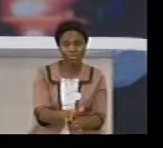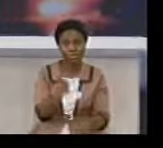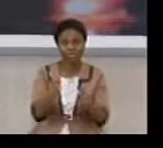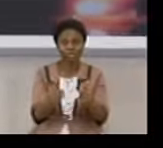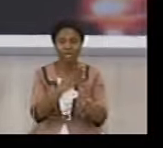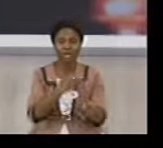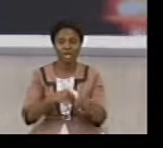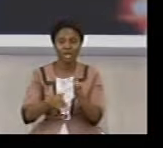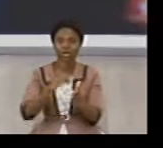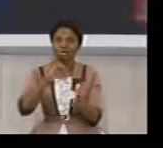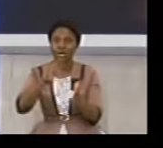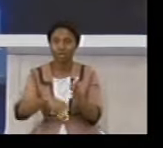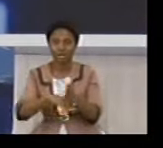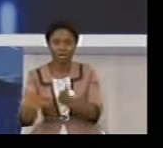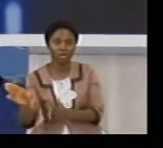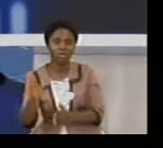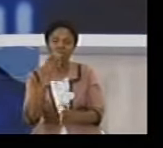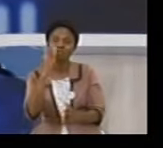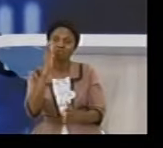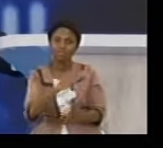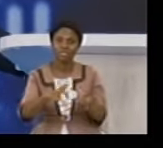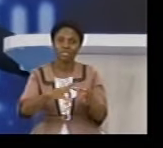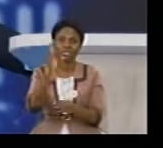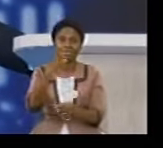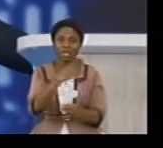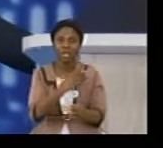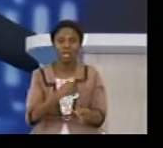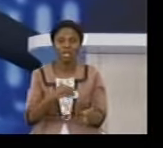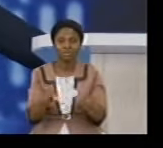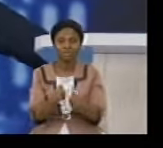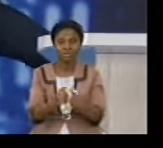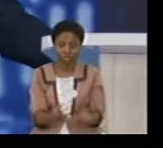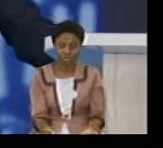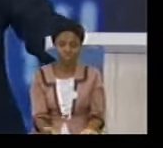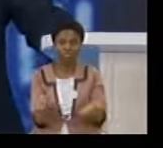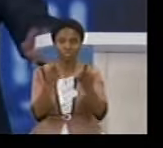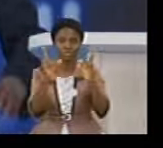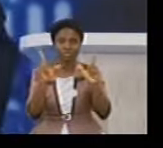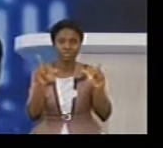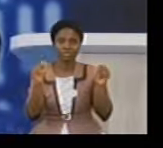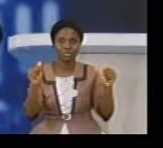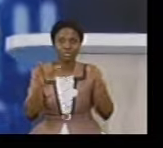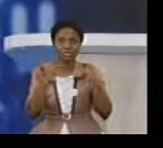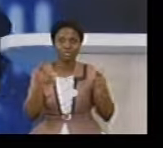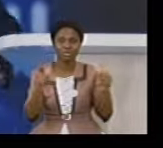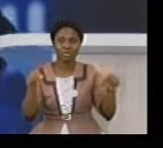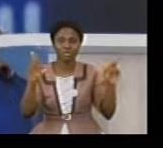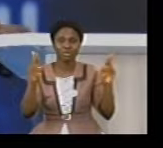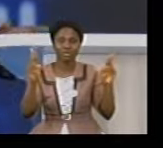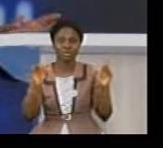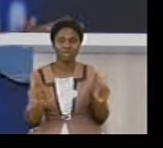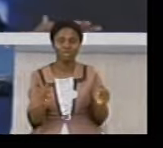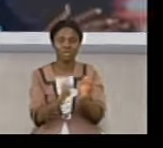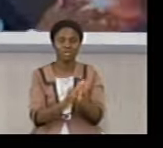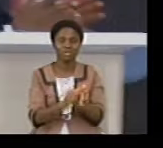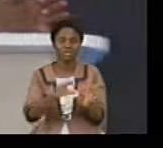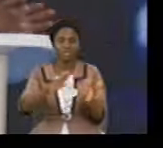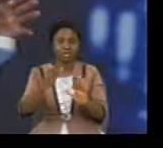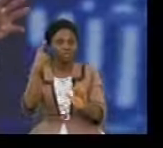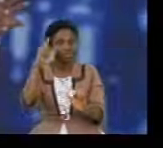dead, Lazarus, that had died, and for 4 days, now God, Christ raised him